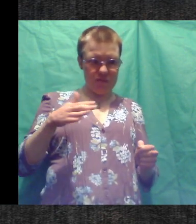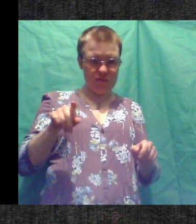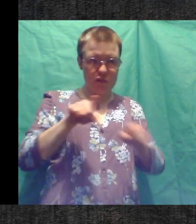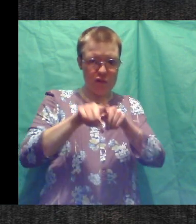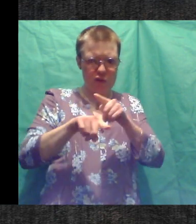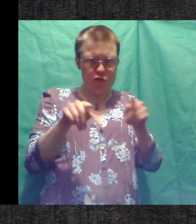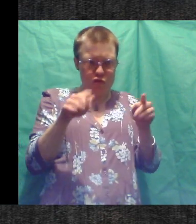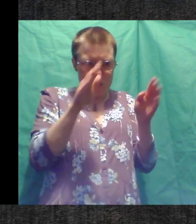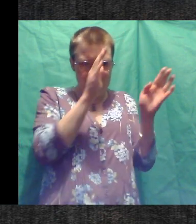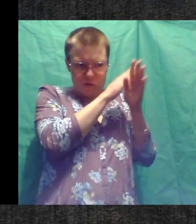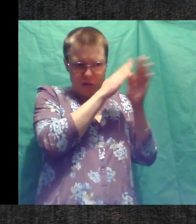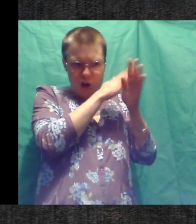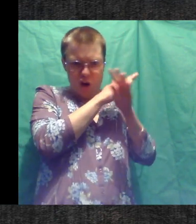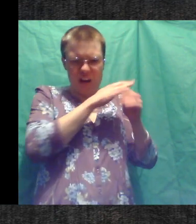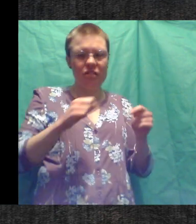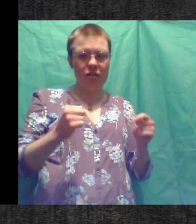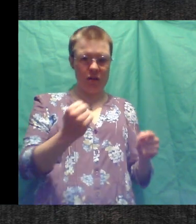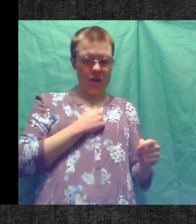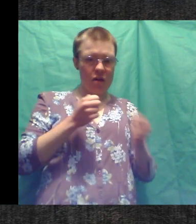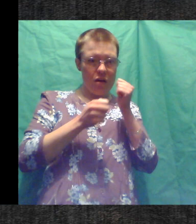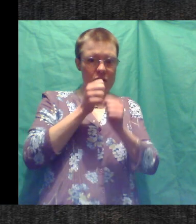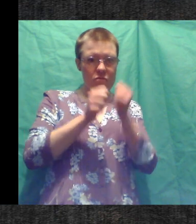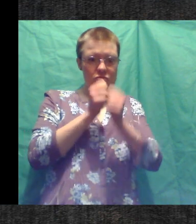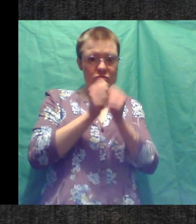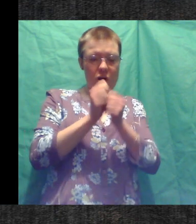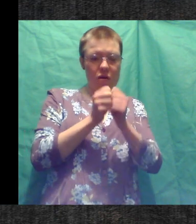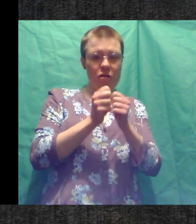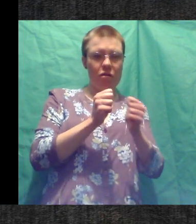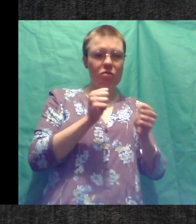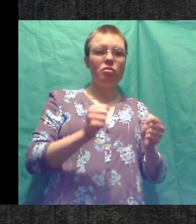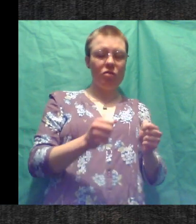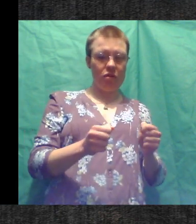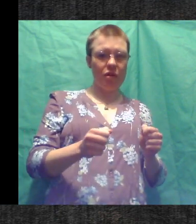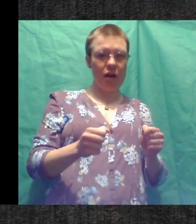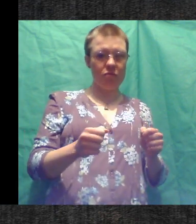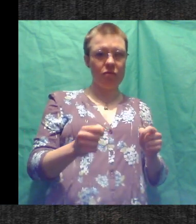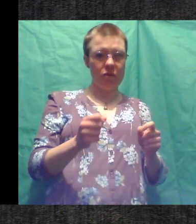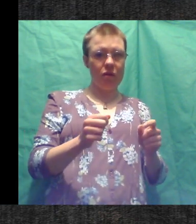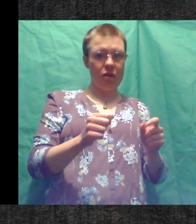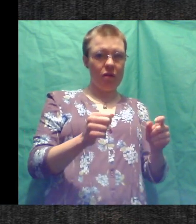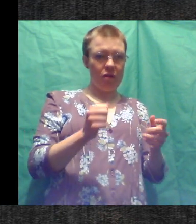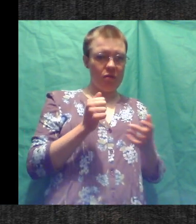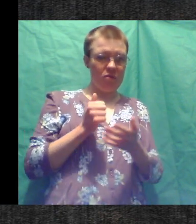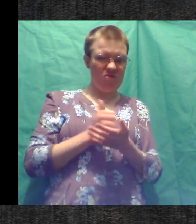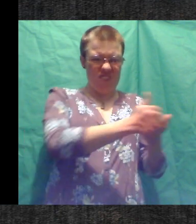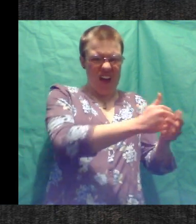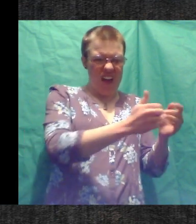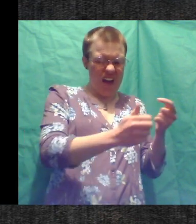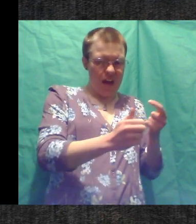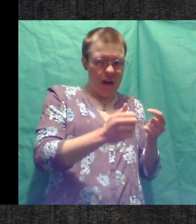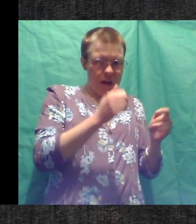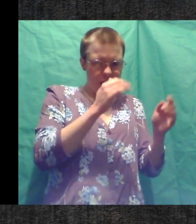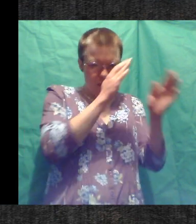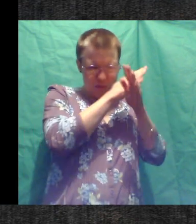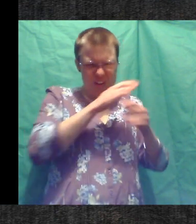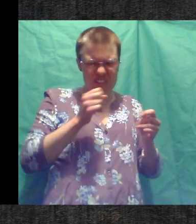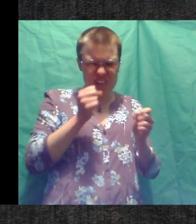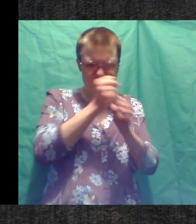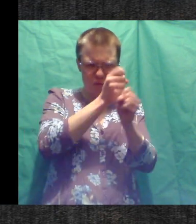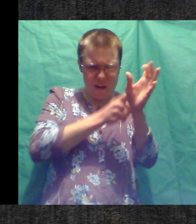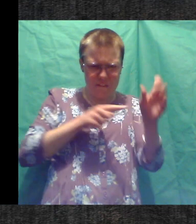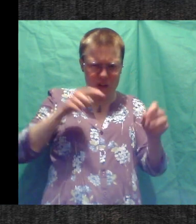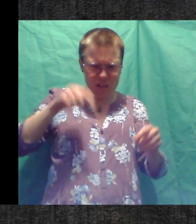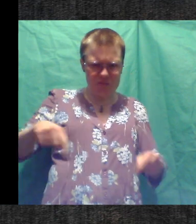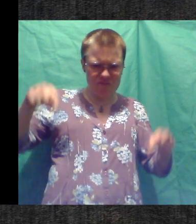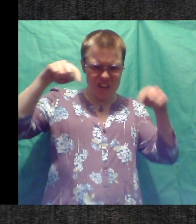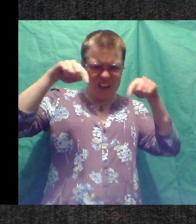and helped him hide out. So that ninja, I mean Gray Fox, he's come here to kill me? I don't